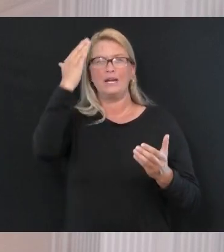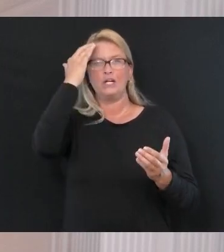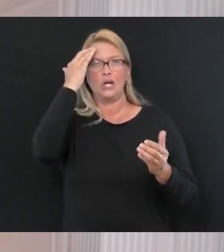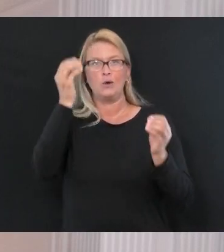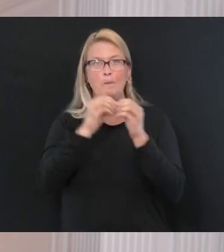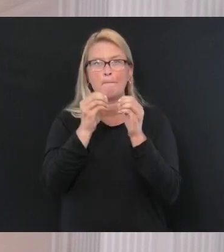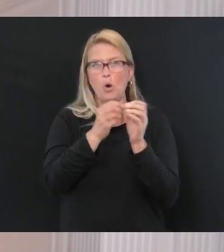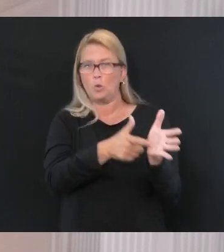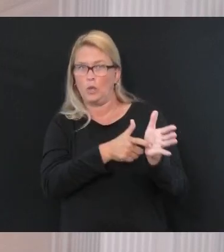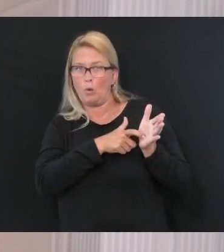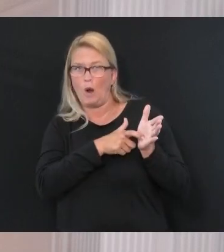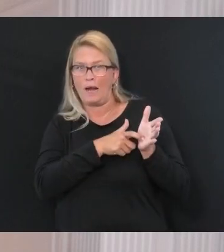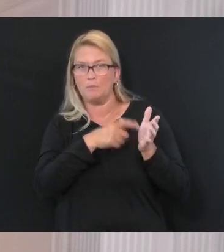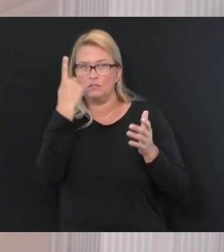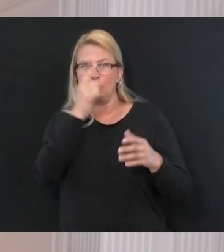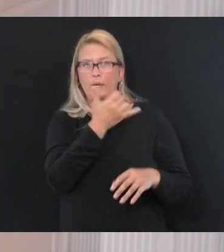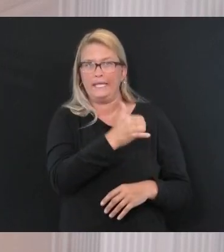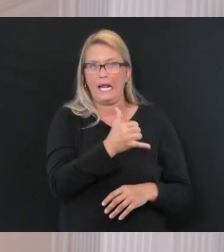are put in for yellow or orange.